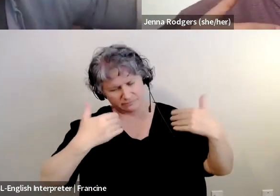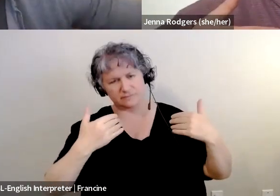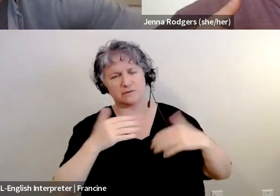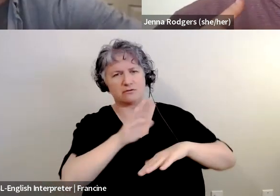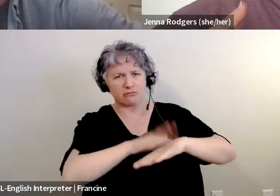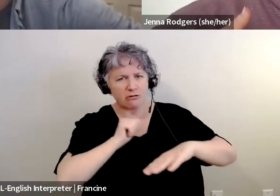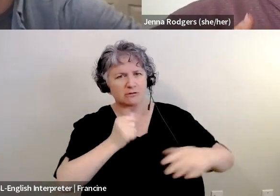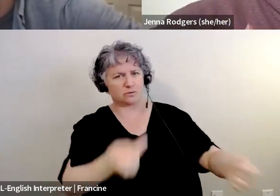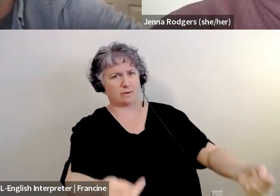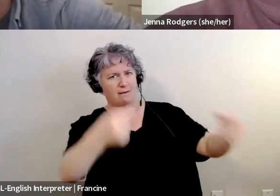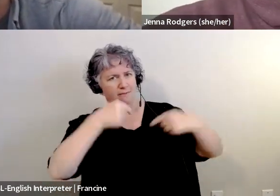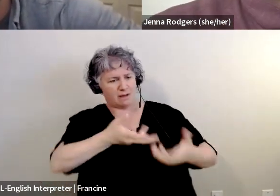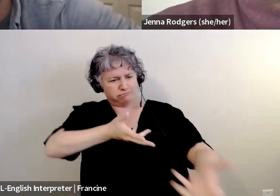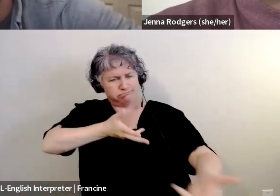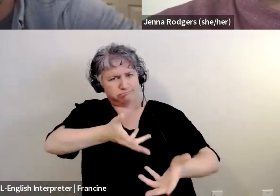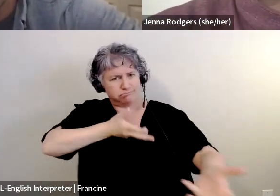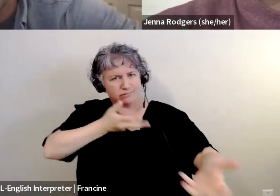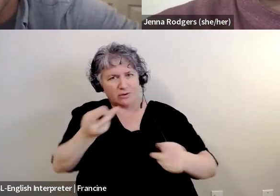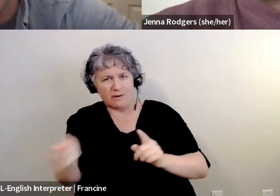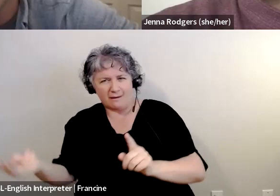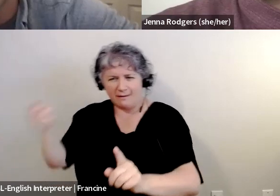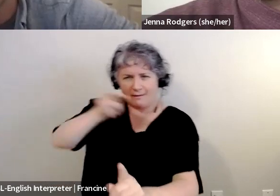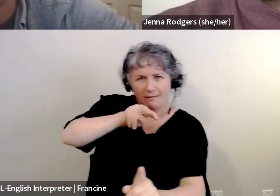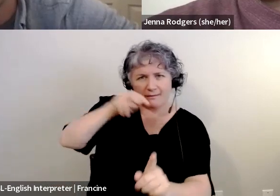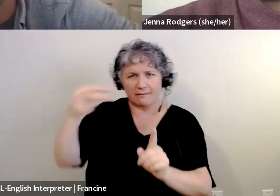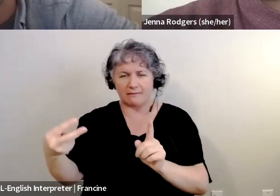reframe, the notion,